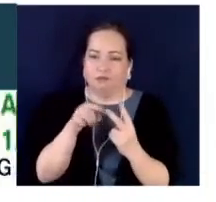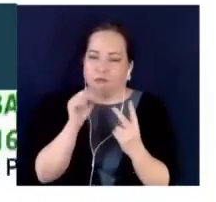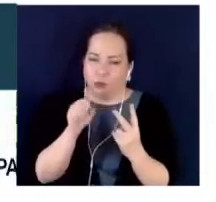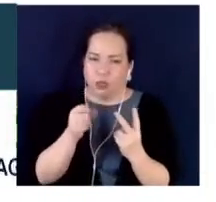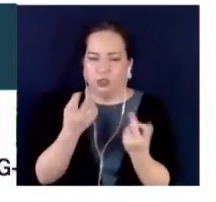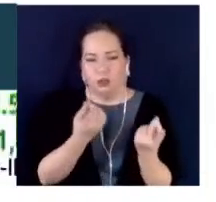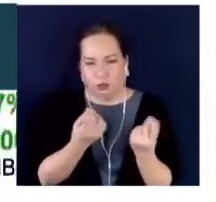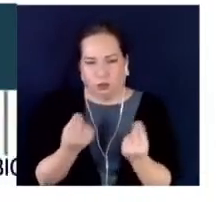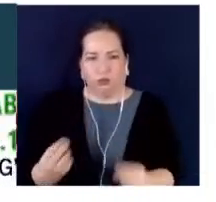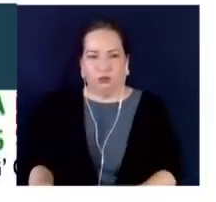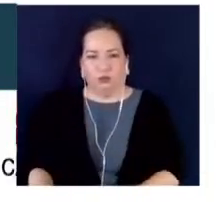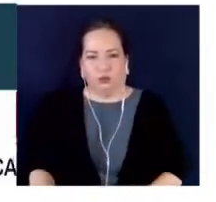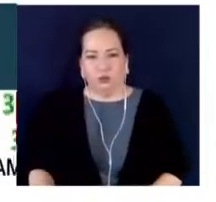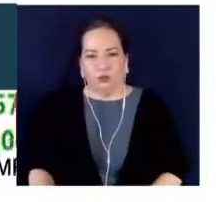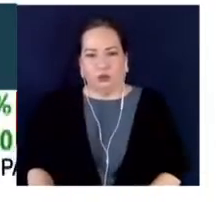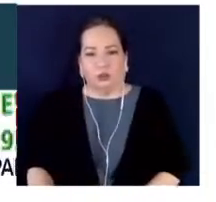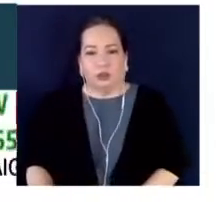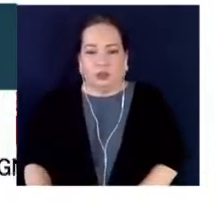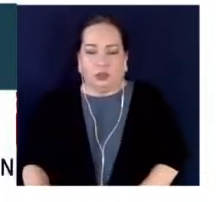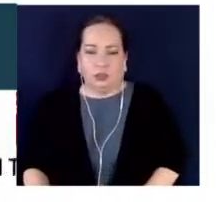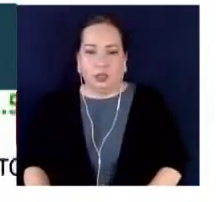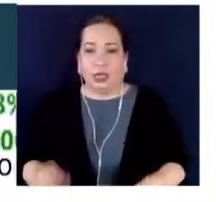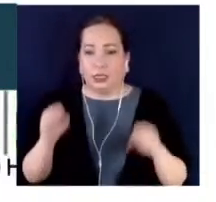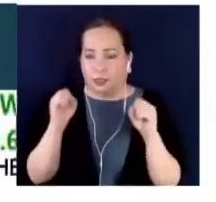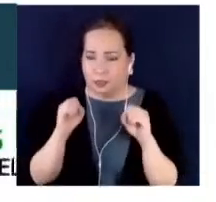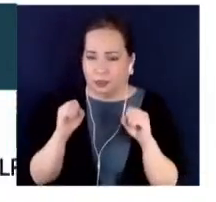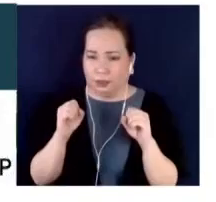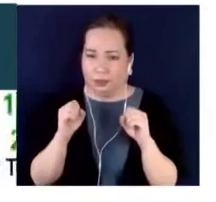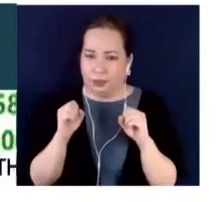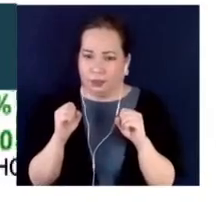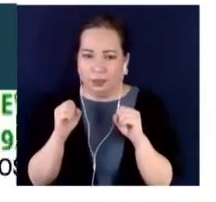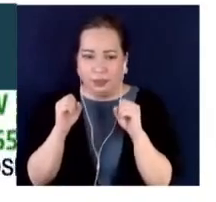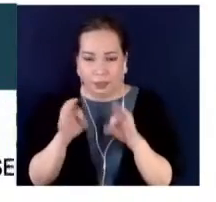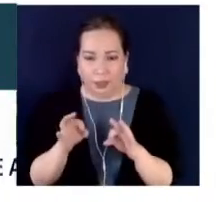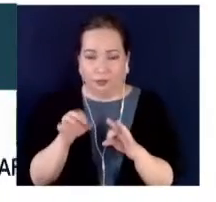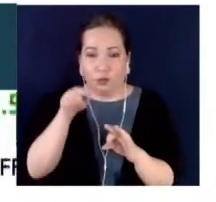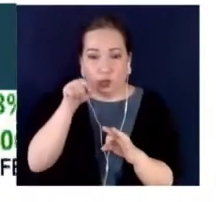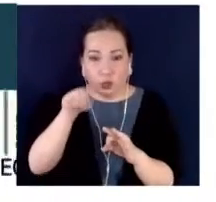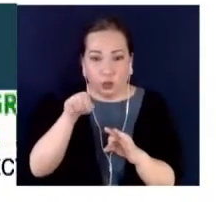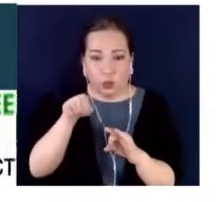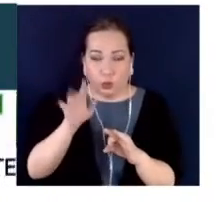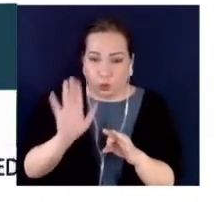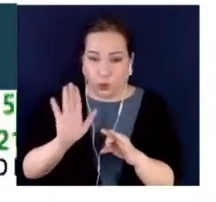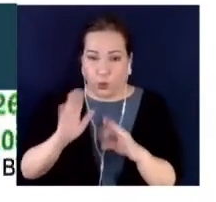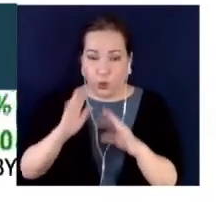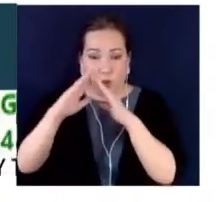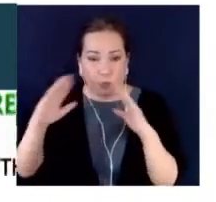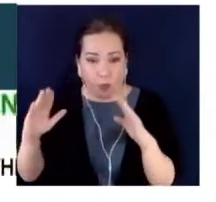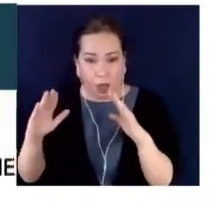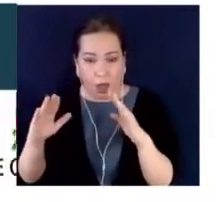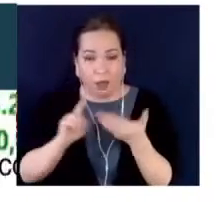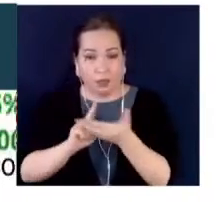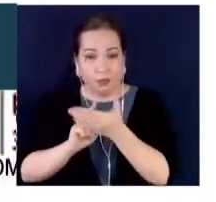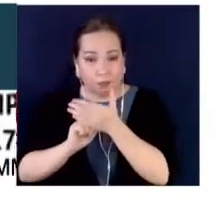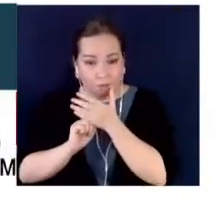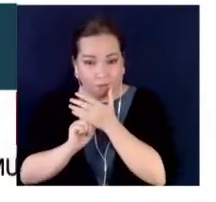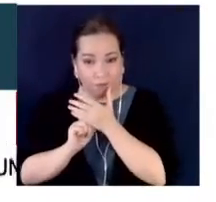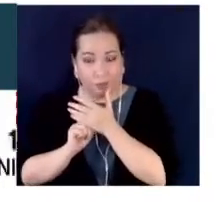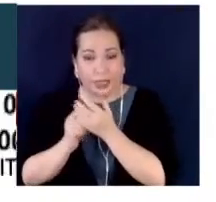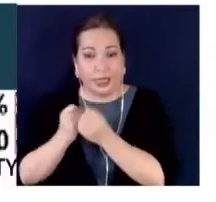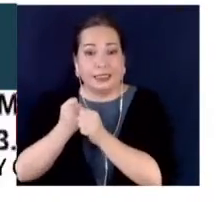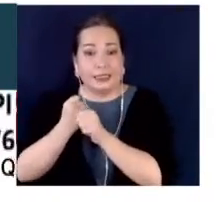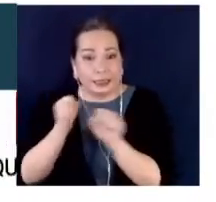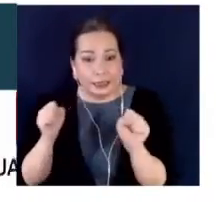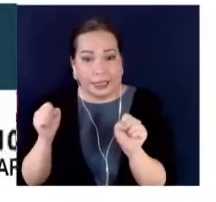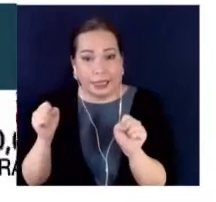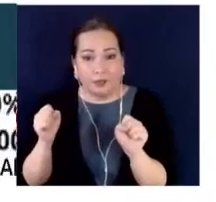doing as long as the, you know, your house has an isolation area or another room